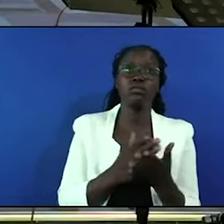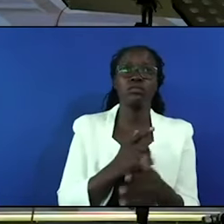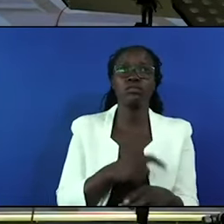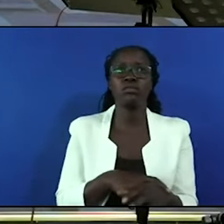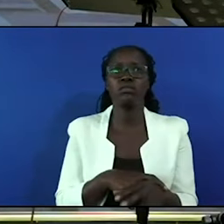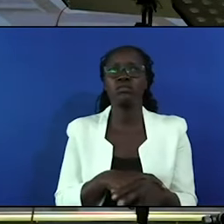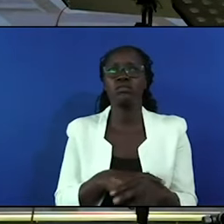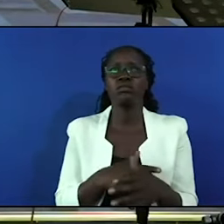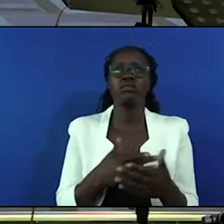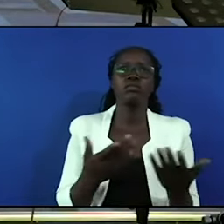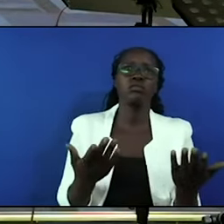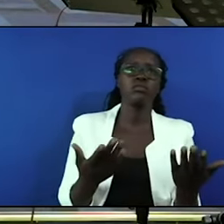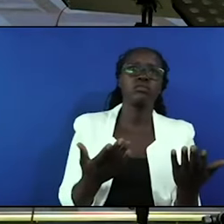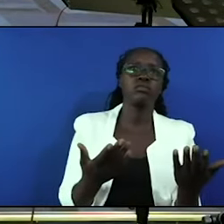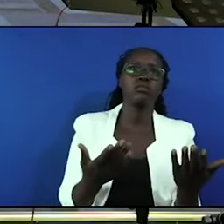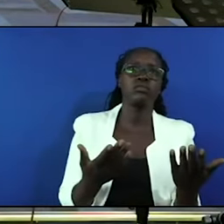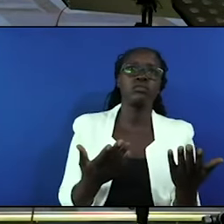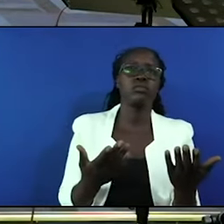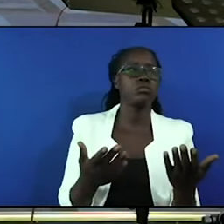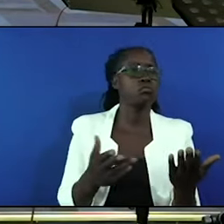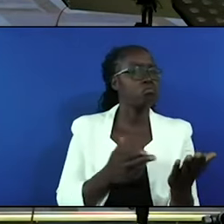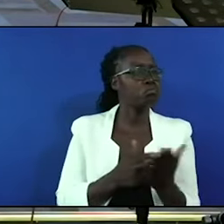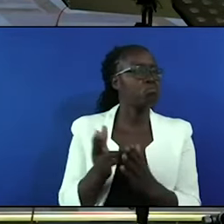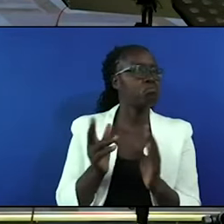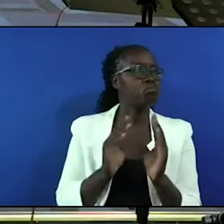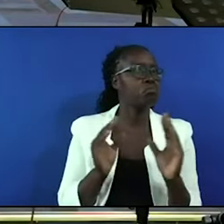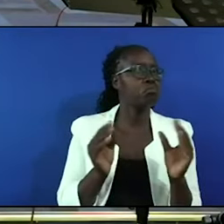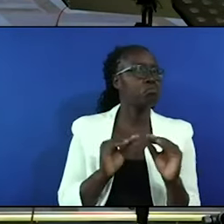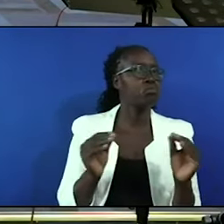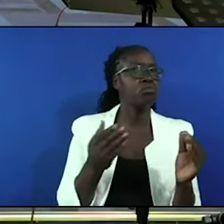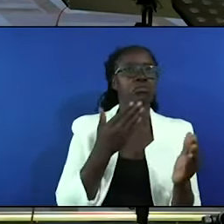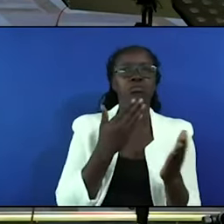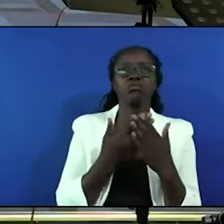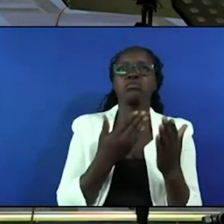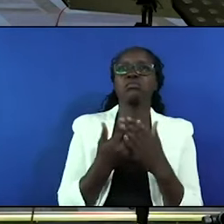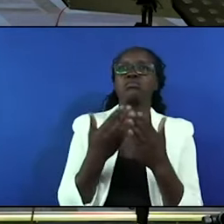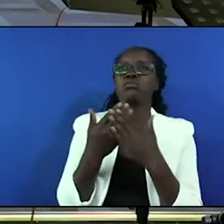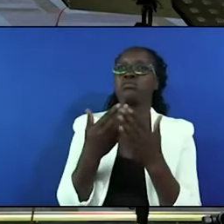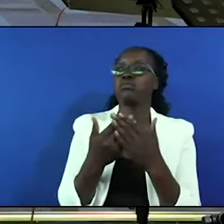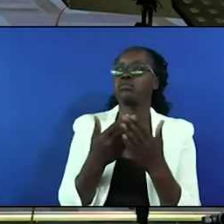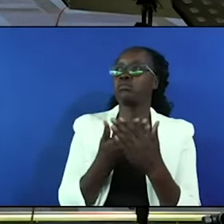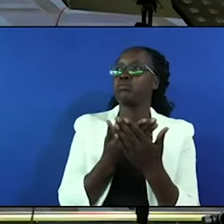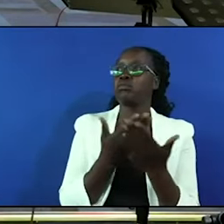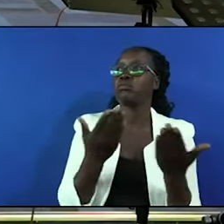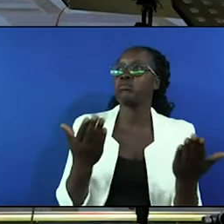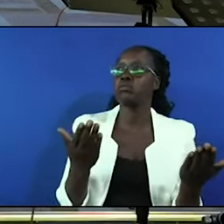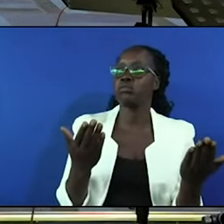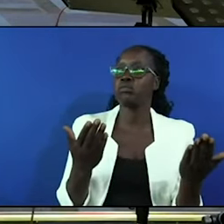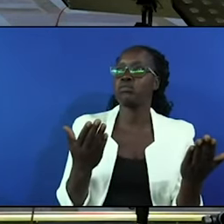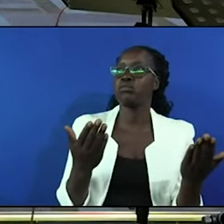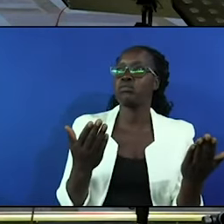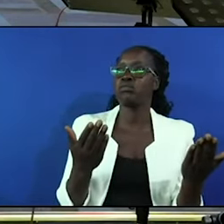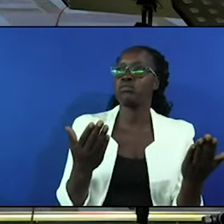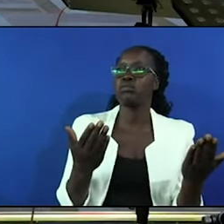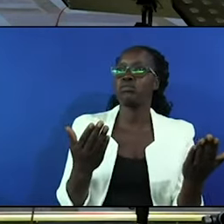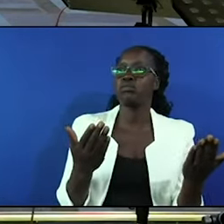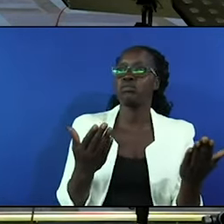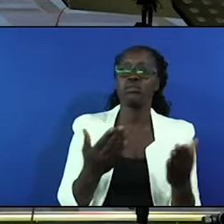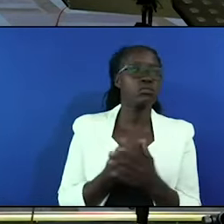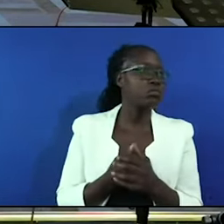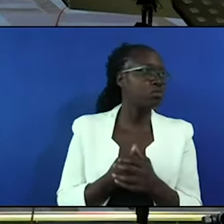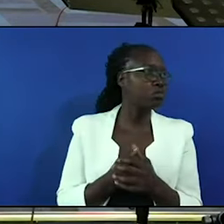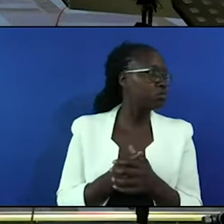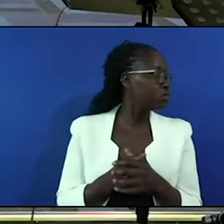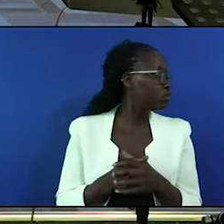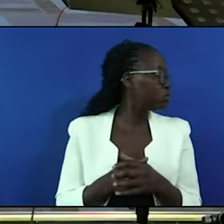sometimes you discover that you don't do it on a regular basis. Thank you for those who are standing. Thank you. As redemption singers are coming